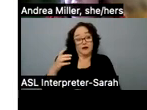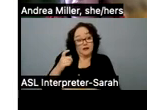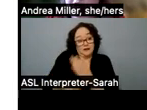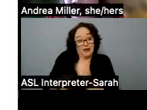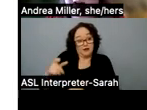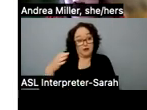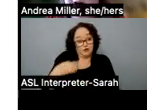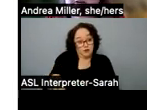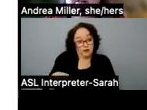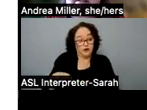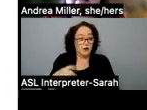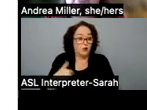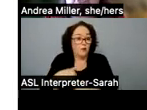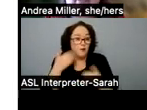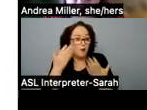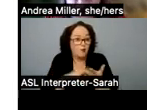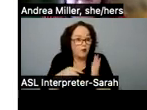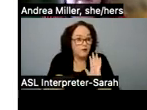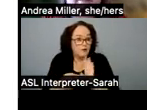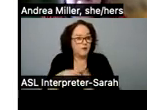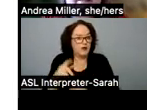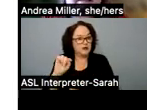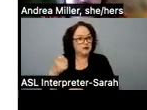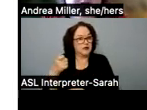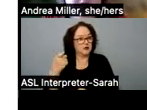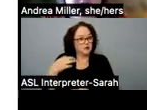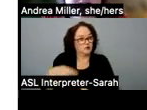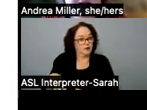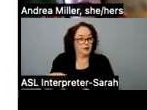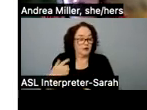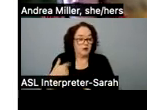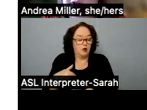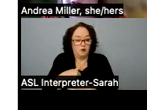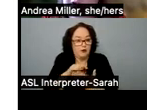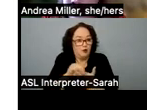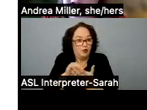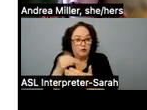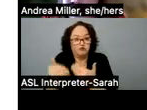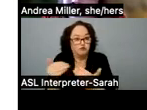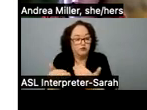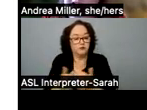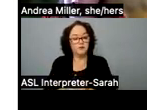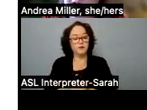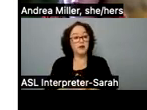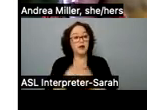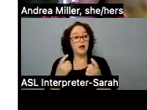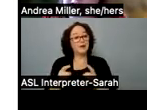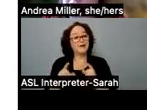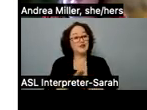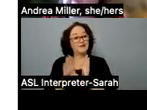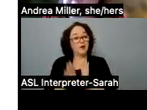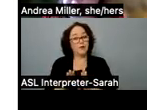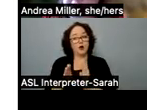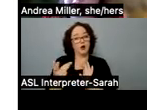learning along this journey. Next thing we know, we had developers reaching out to us saying, hey, you've got these